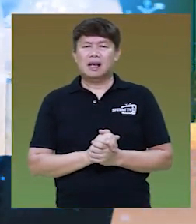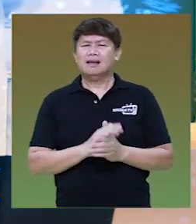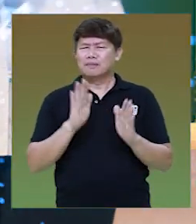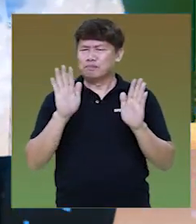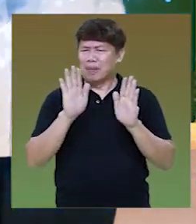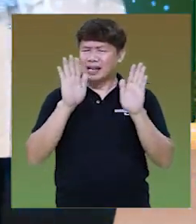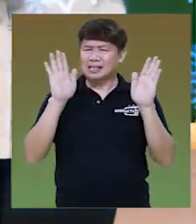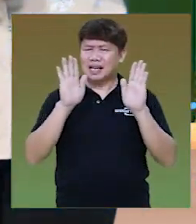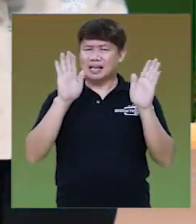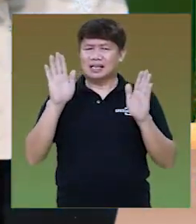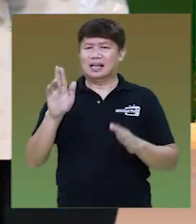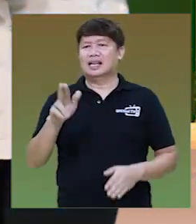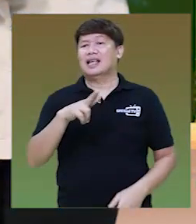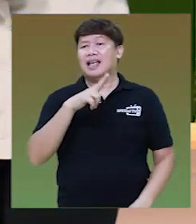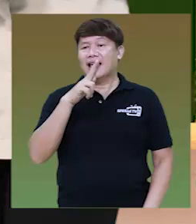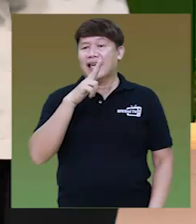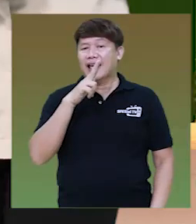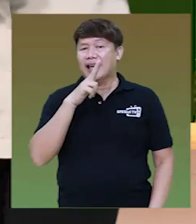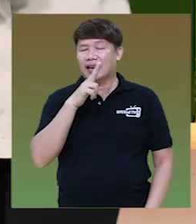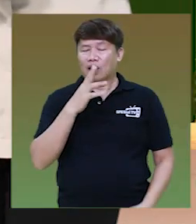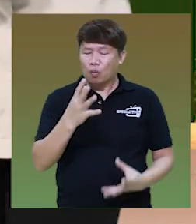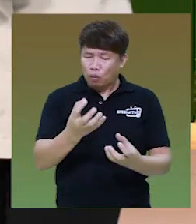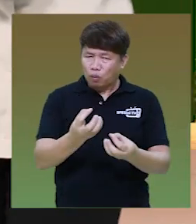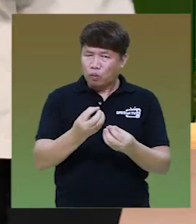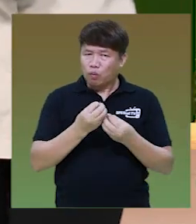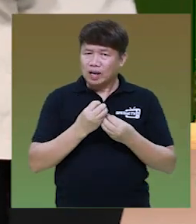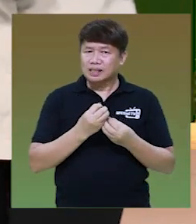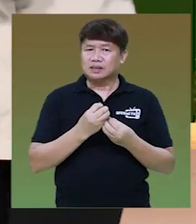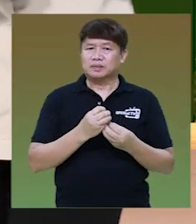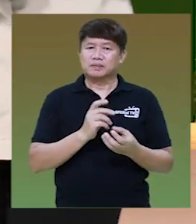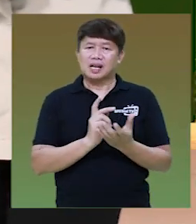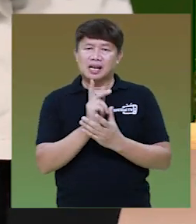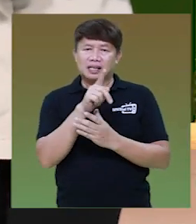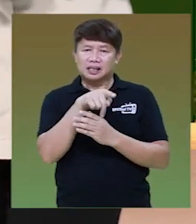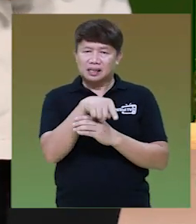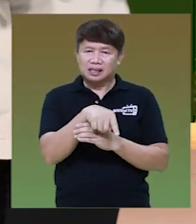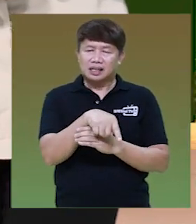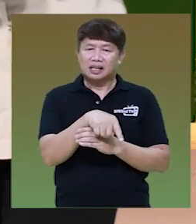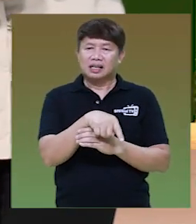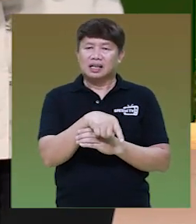Incredible! The hen wants to plant a carrot seed.